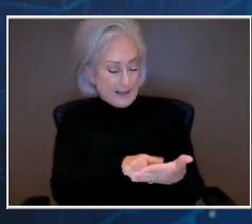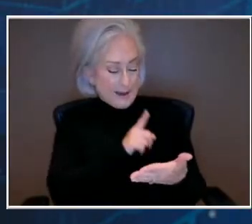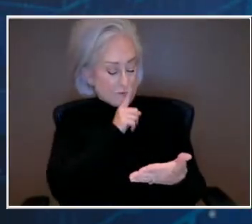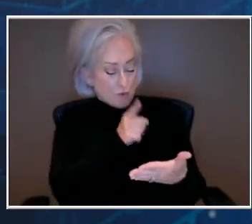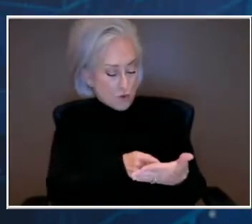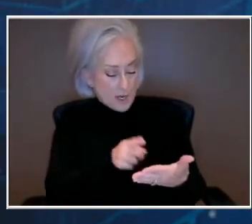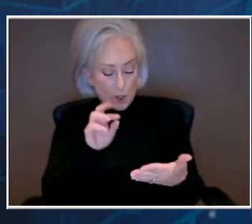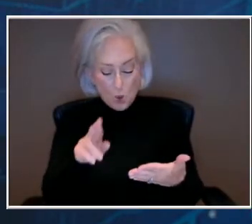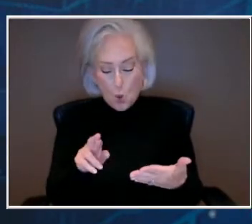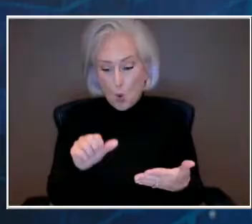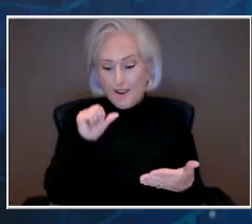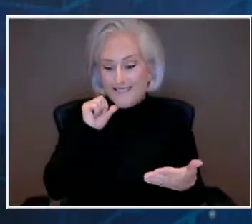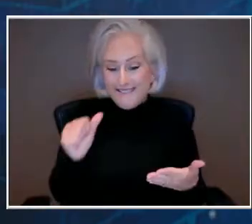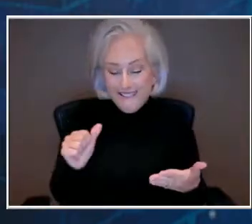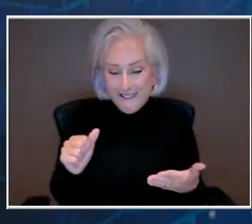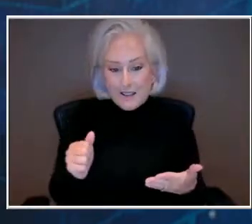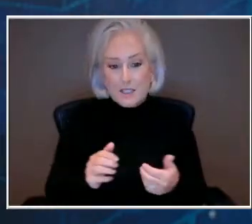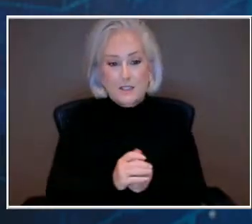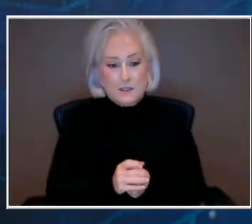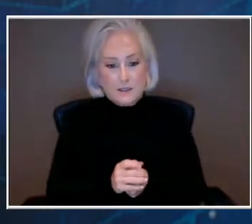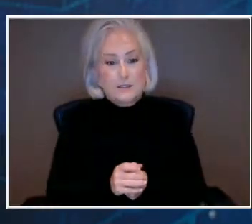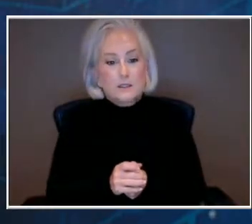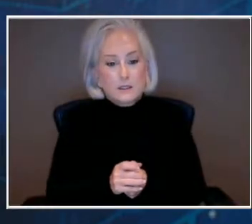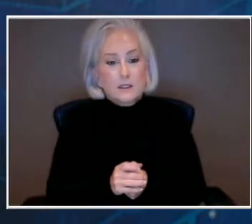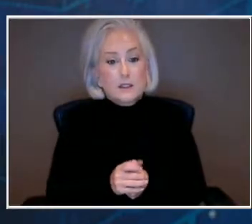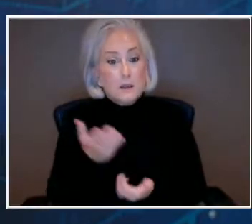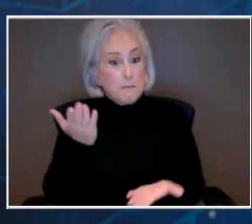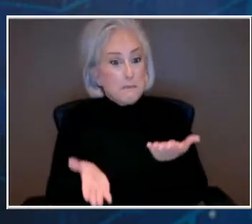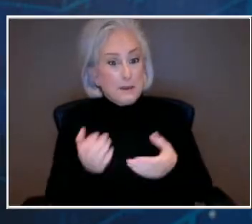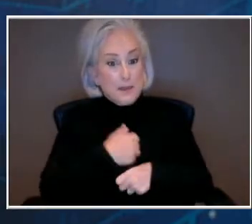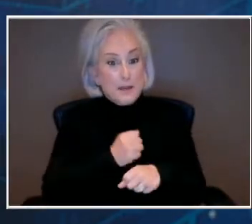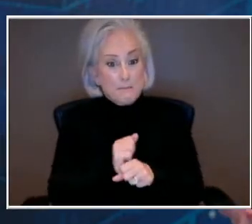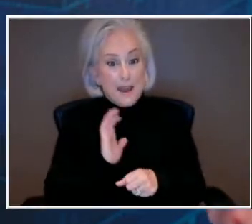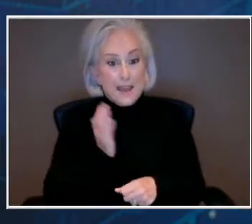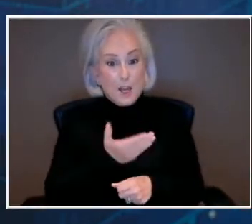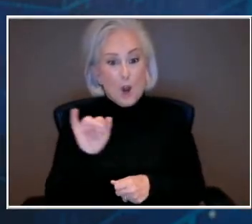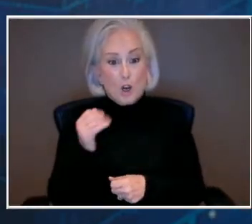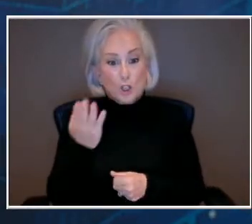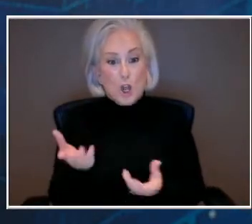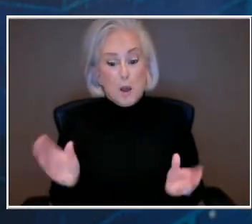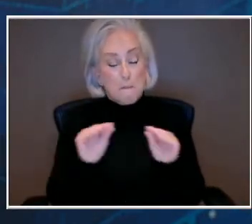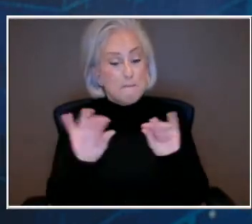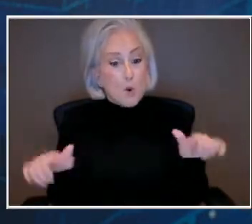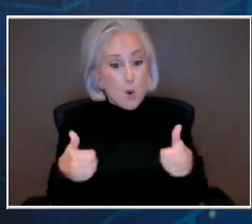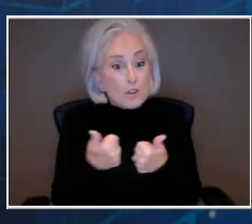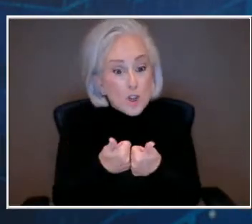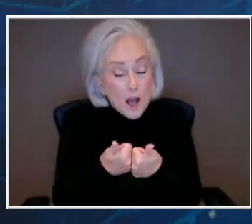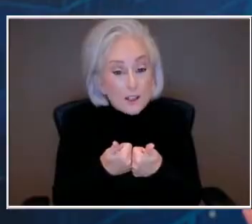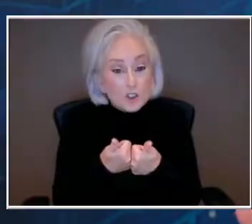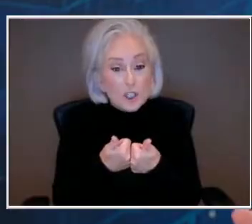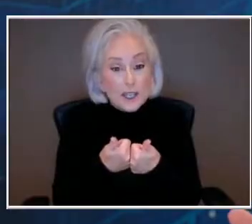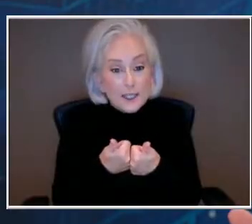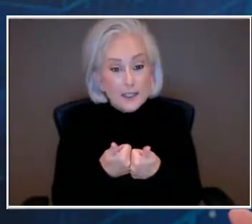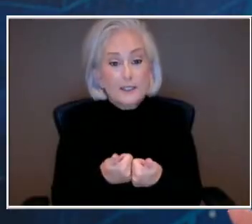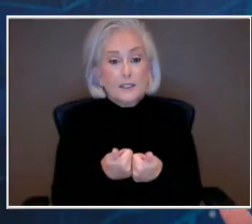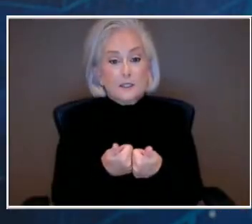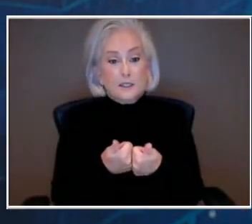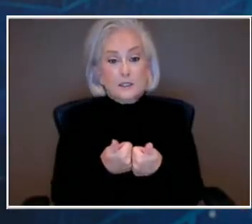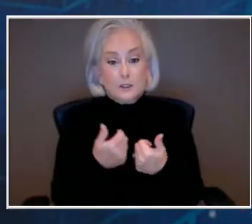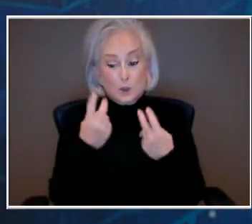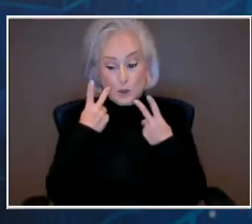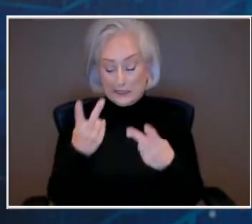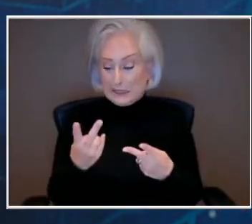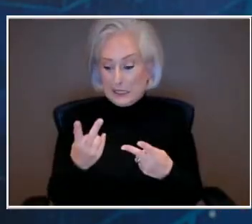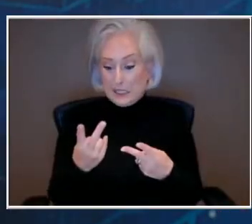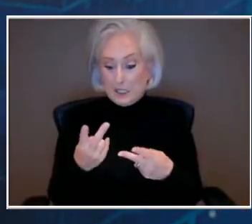that a real finding? And, you know, it may make our job even more challenging, having to then deal with these abnormal reports in patients